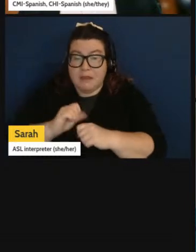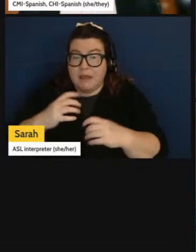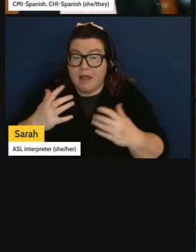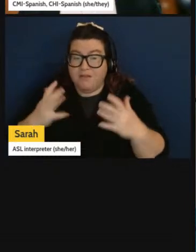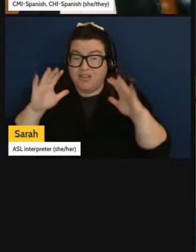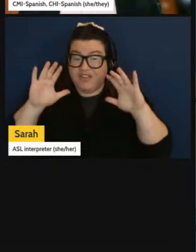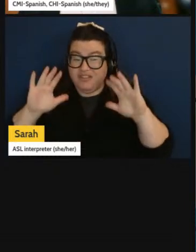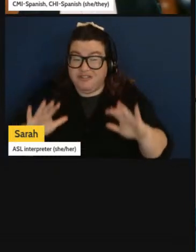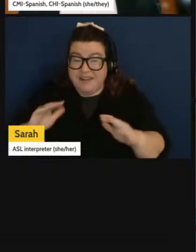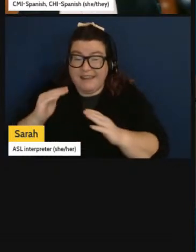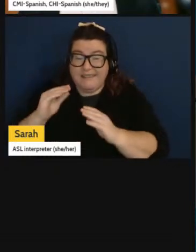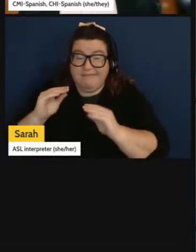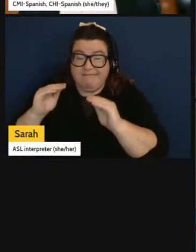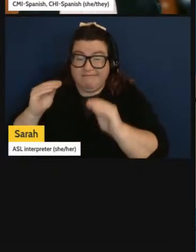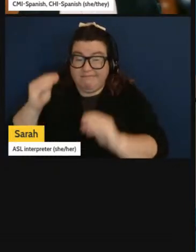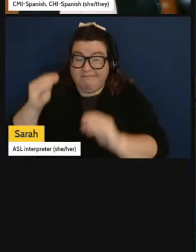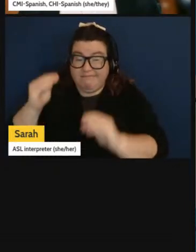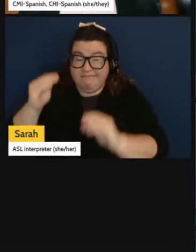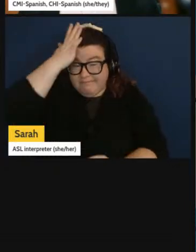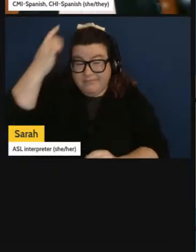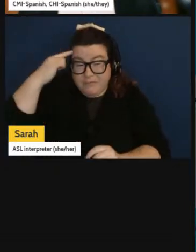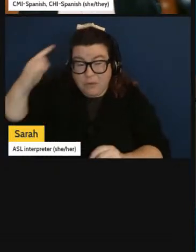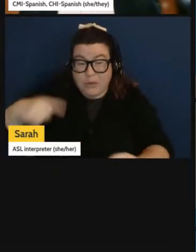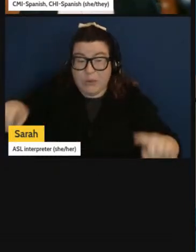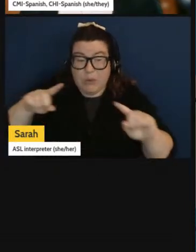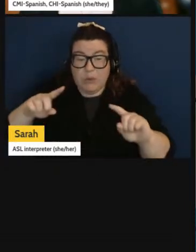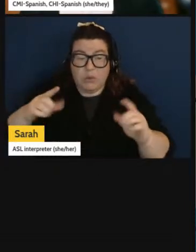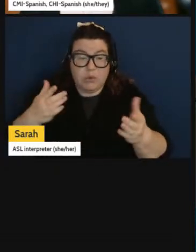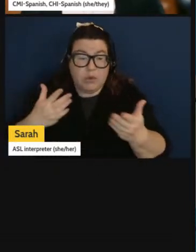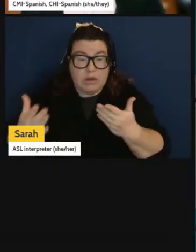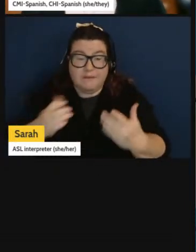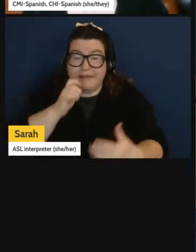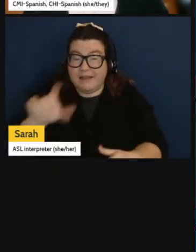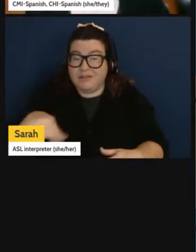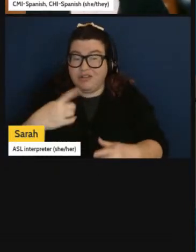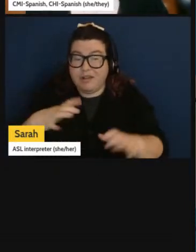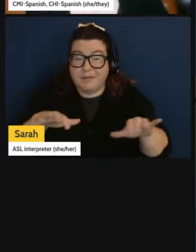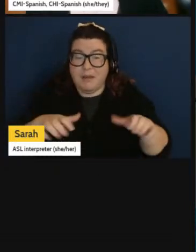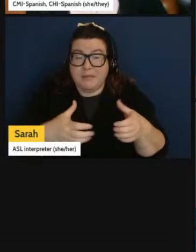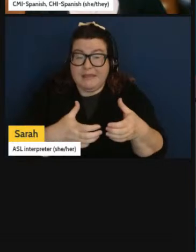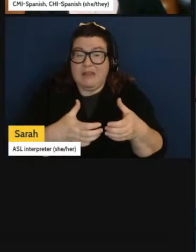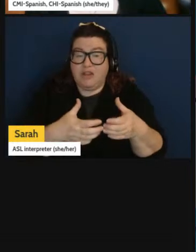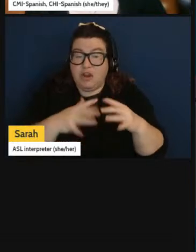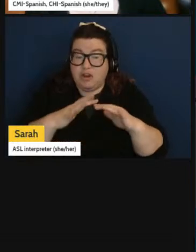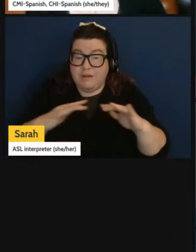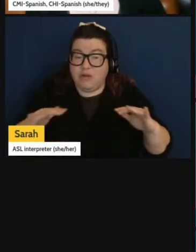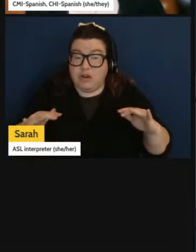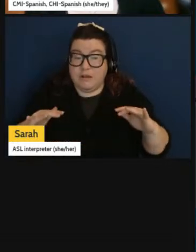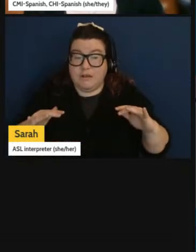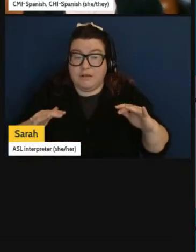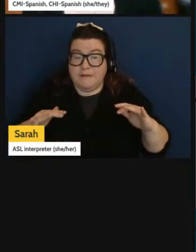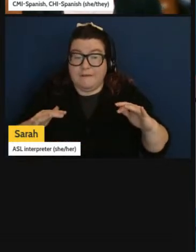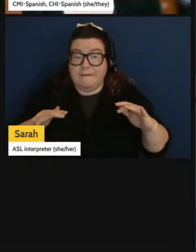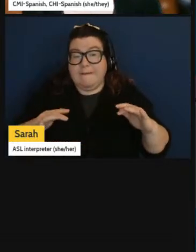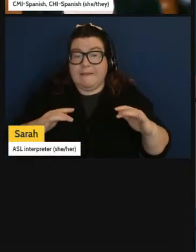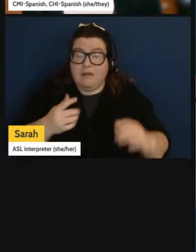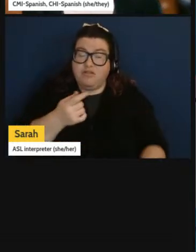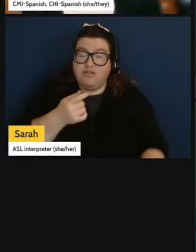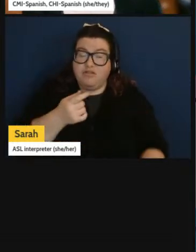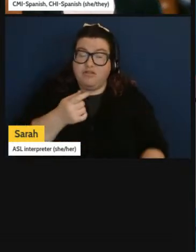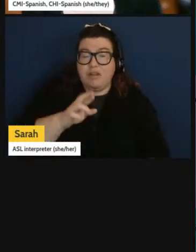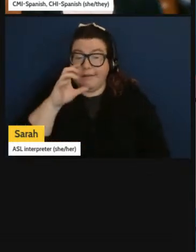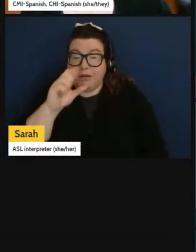great lessons in them for those of us who serve not just populations that are diverse in terms of gender and